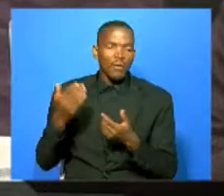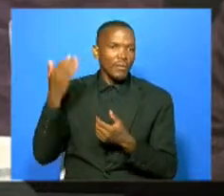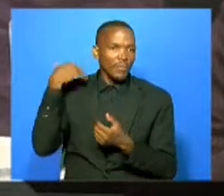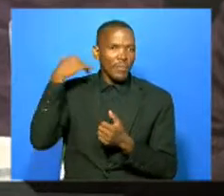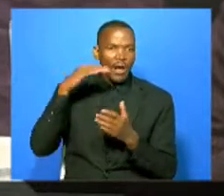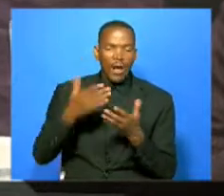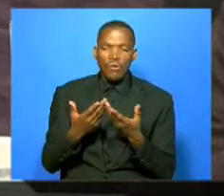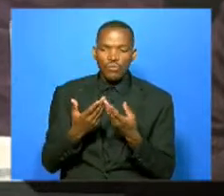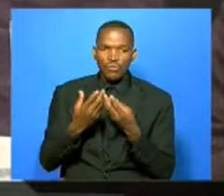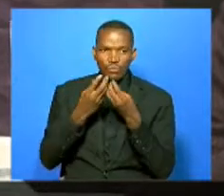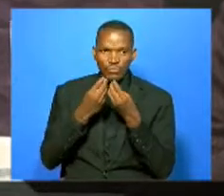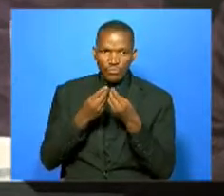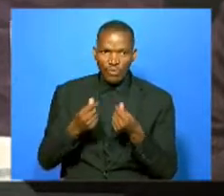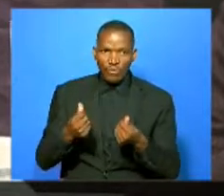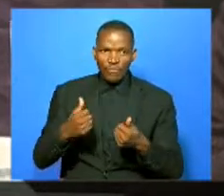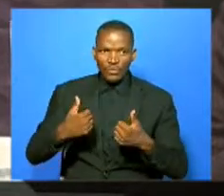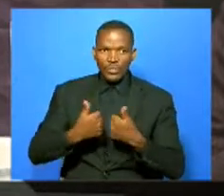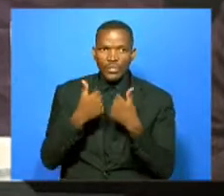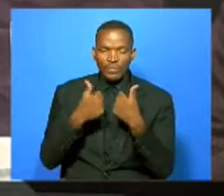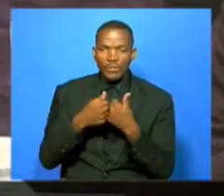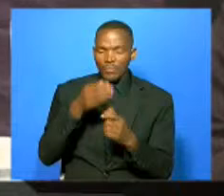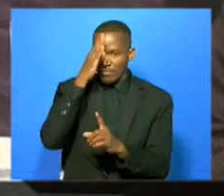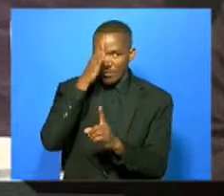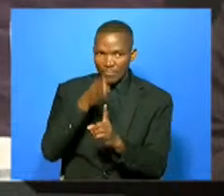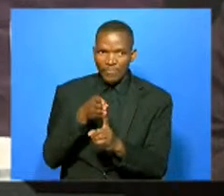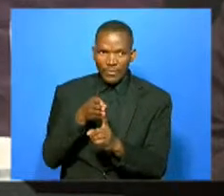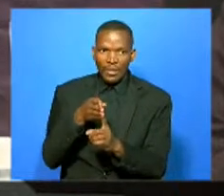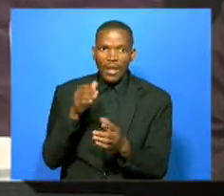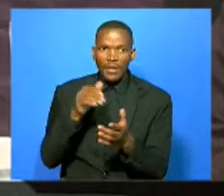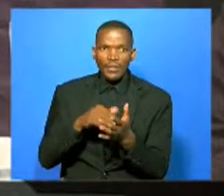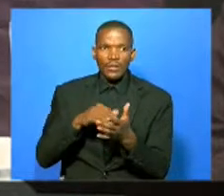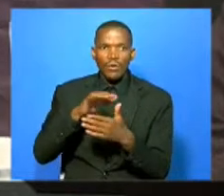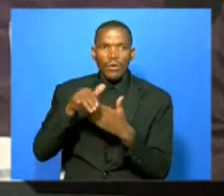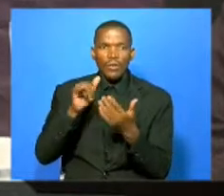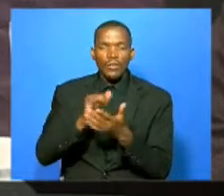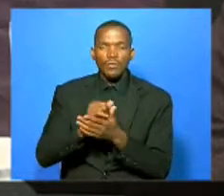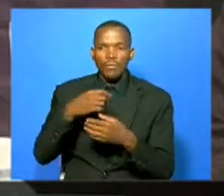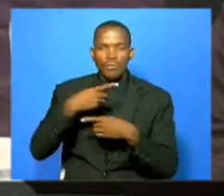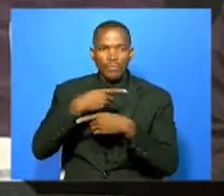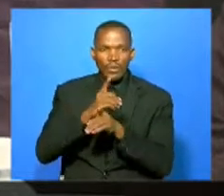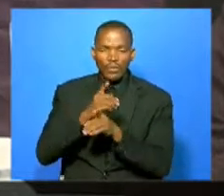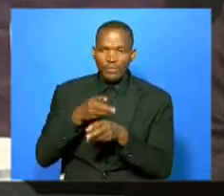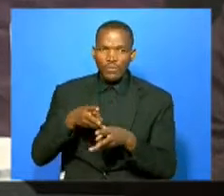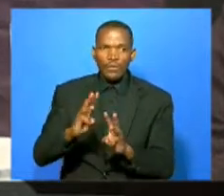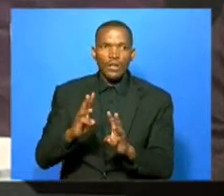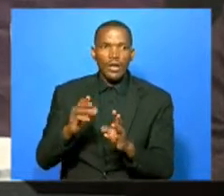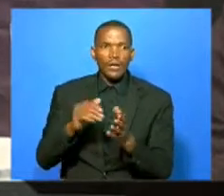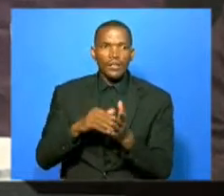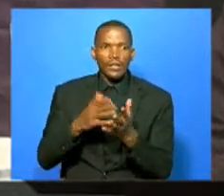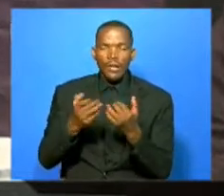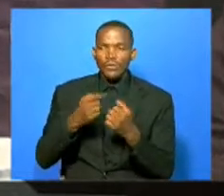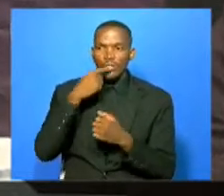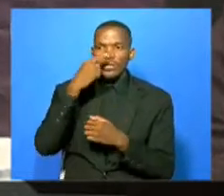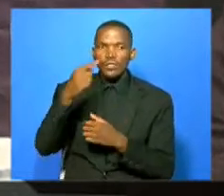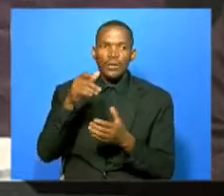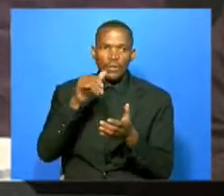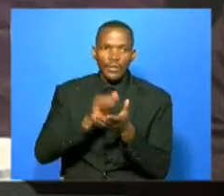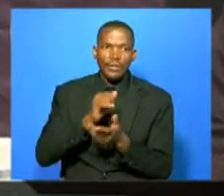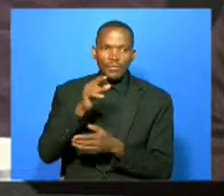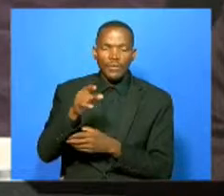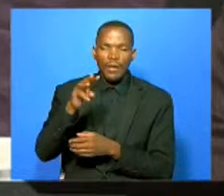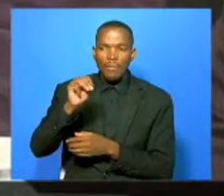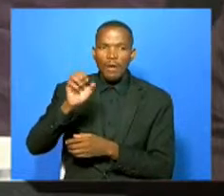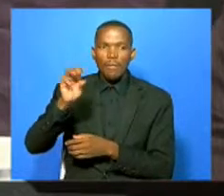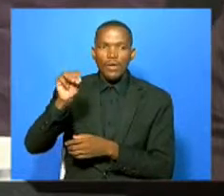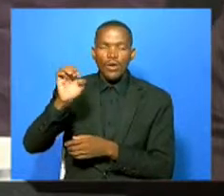put situation in the right direction, in a productive direction. I rest assure you that Mr.